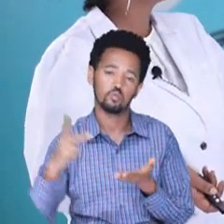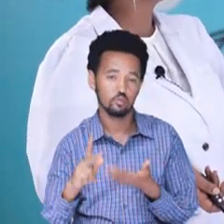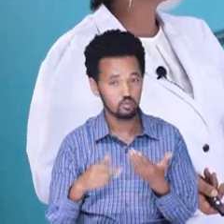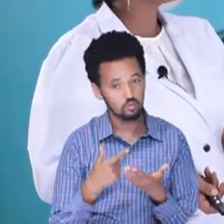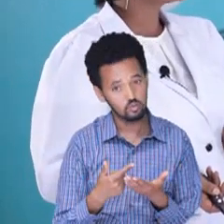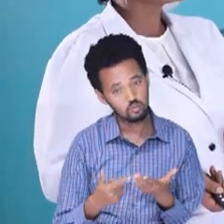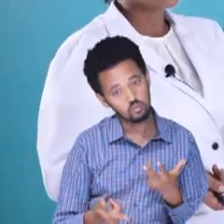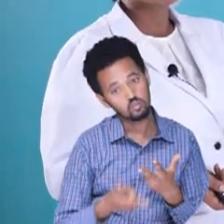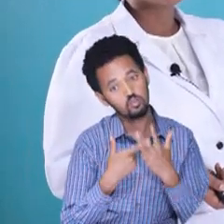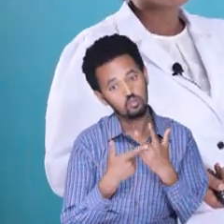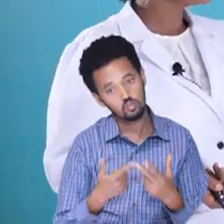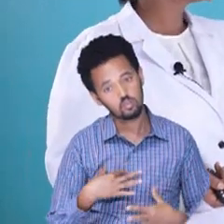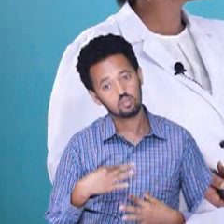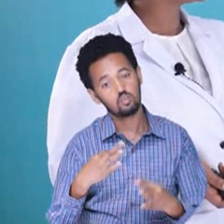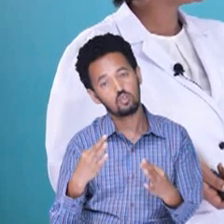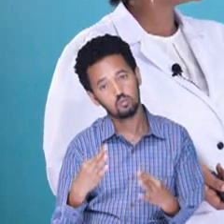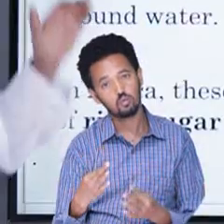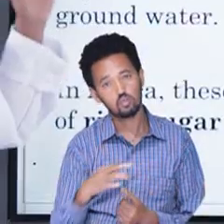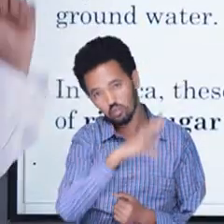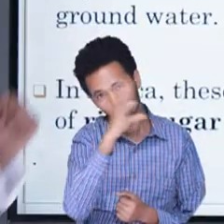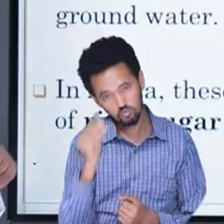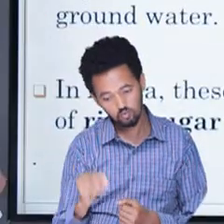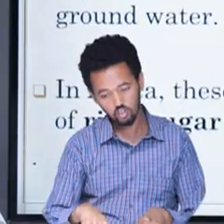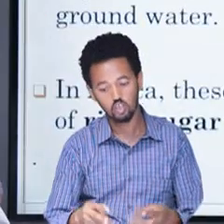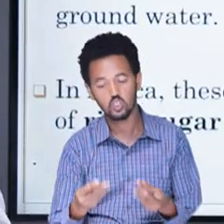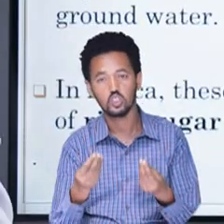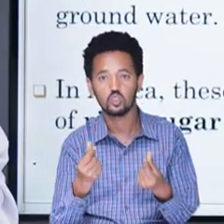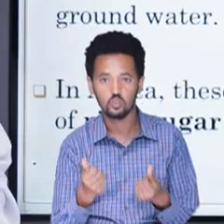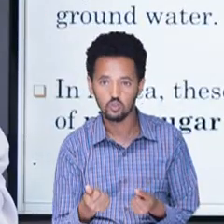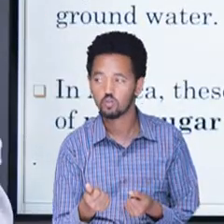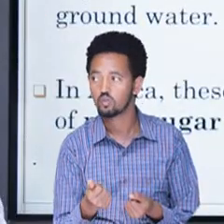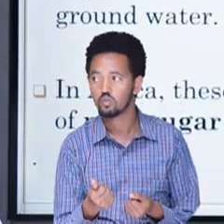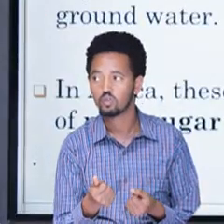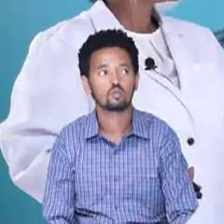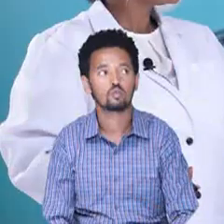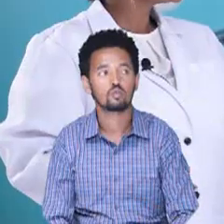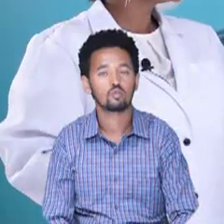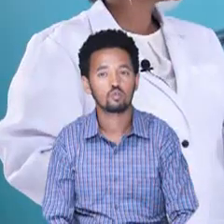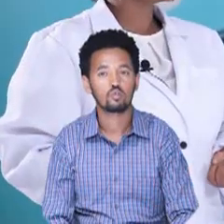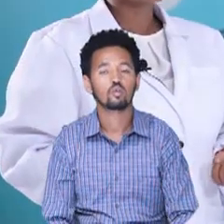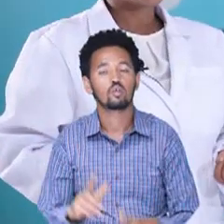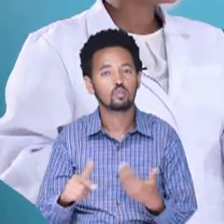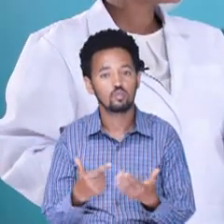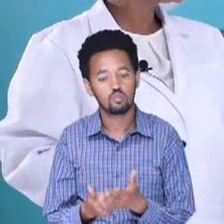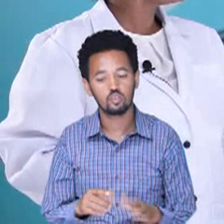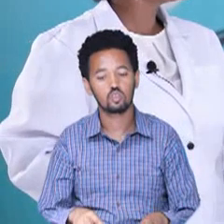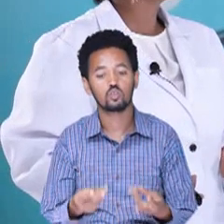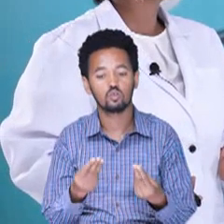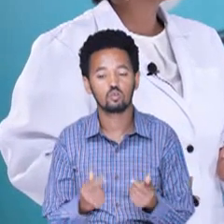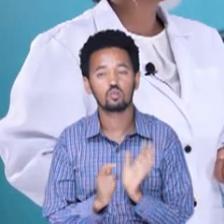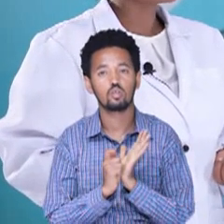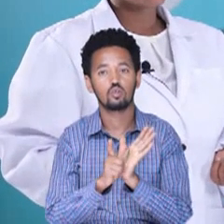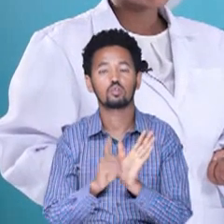The third type of African soil is hydromorphic soil. Glass soils is an